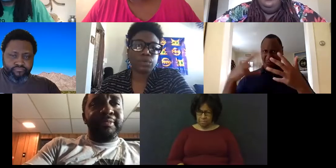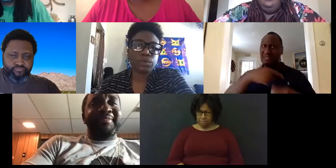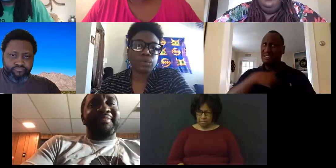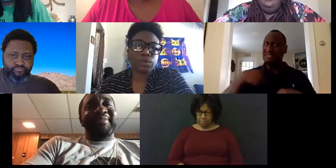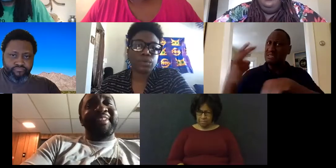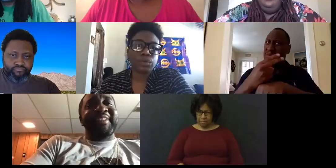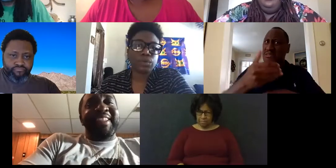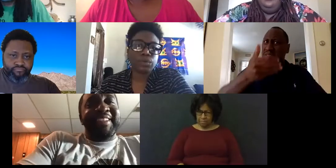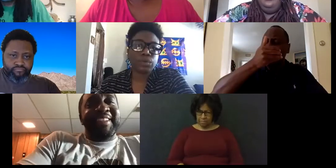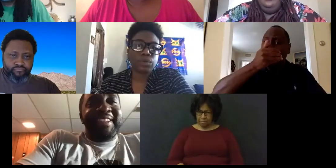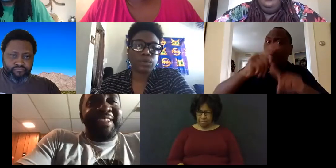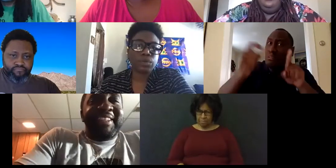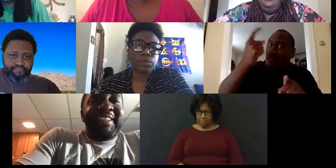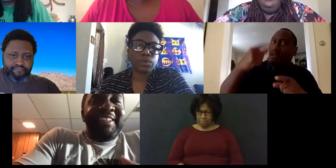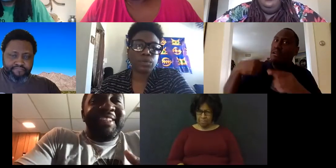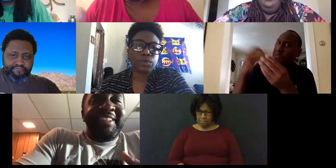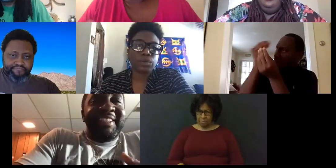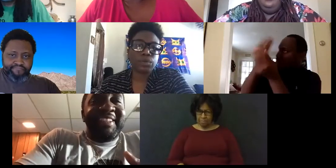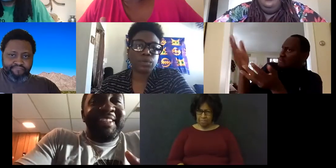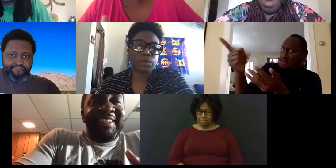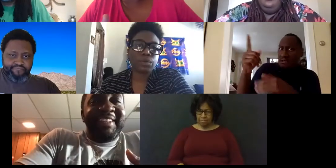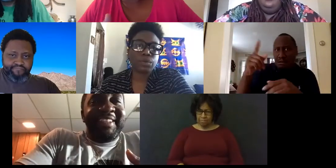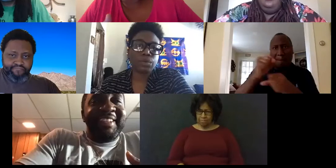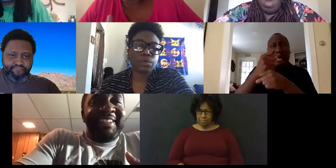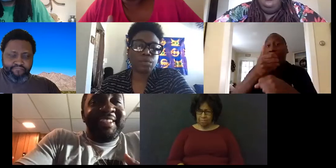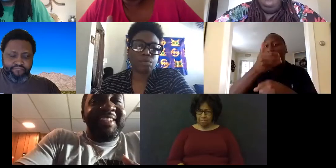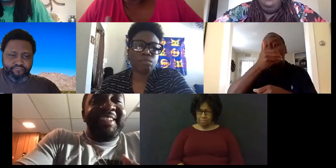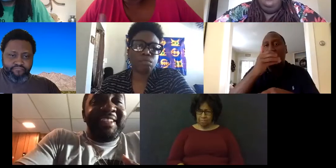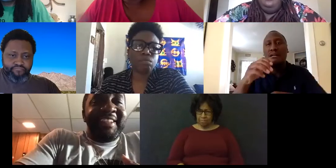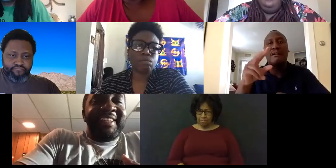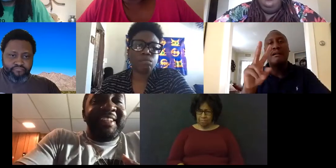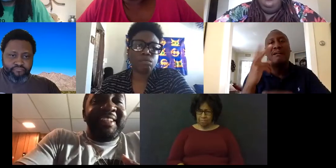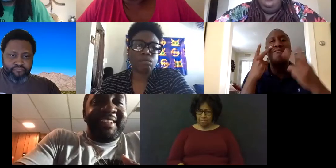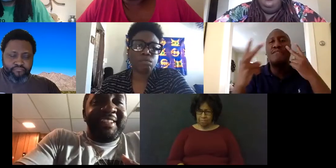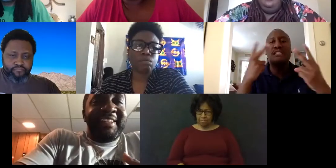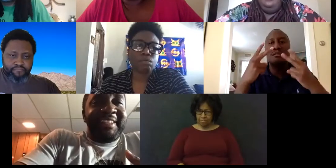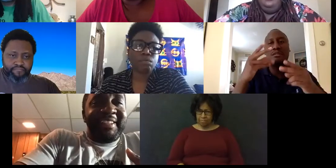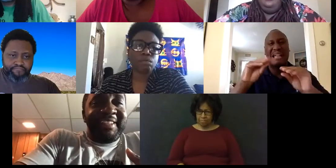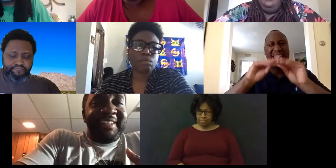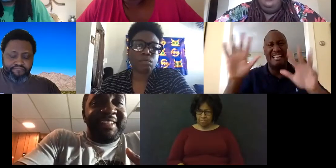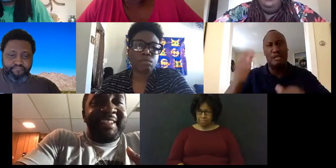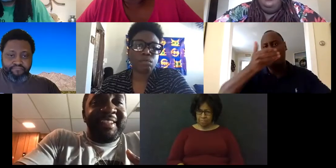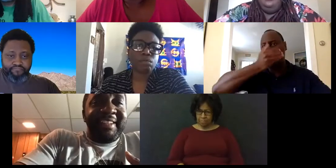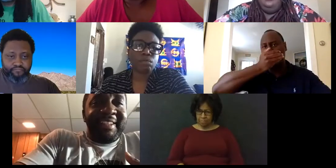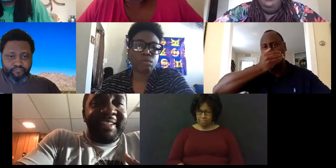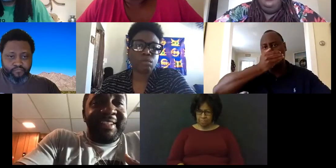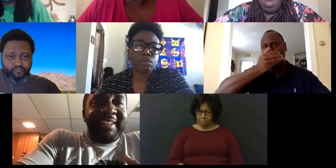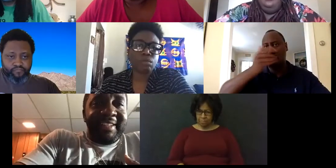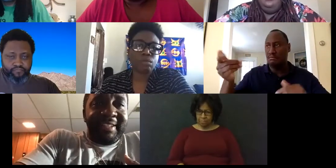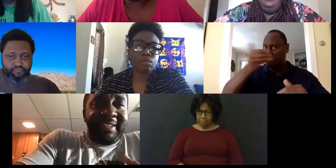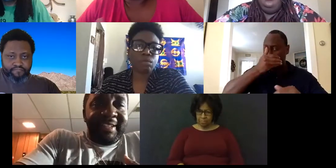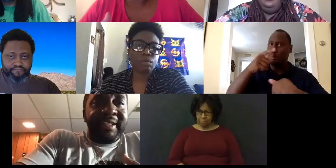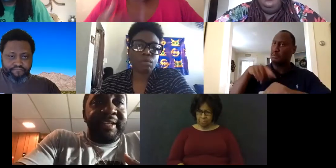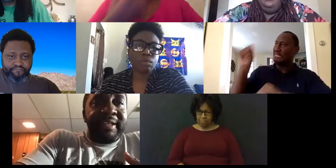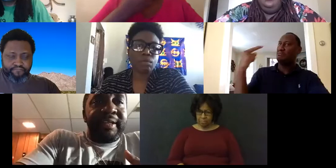mask? Definitely not. I have to use the mask. And I have to inform them that we need a